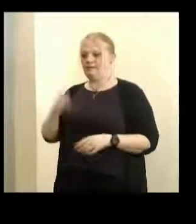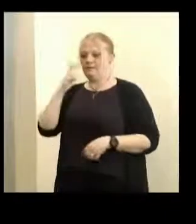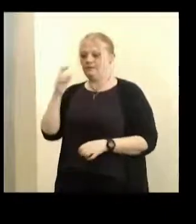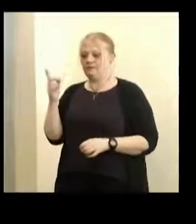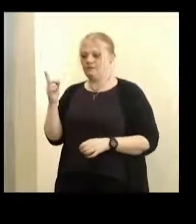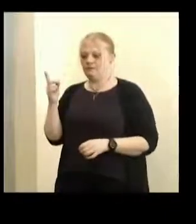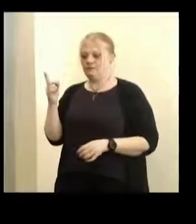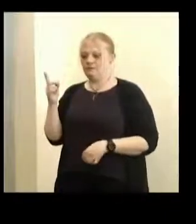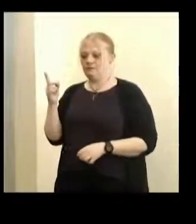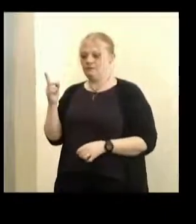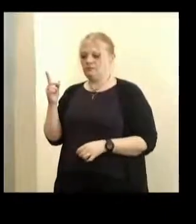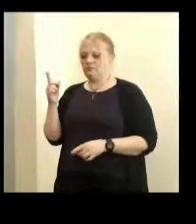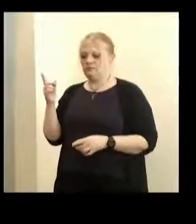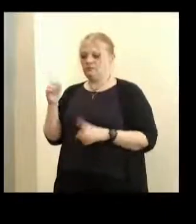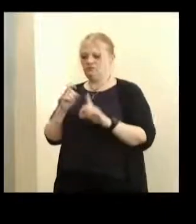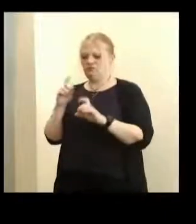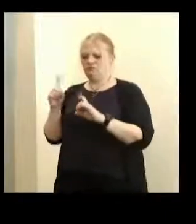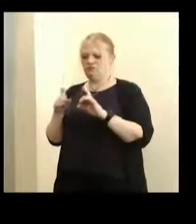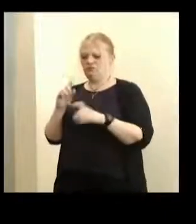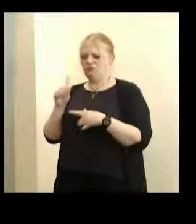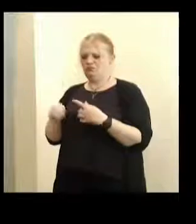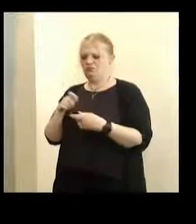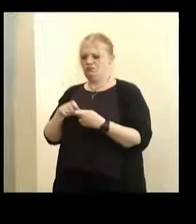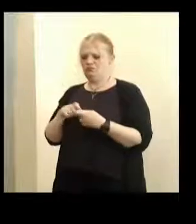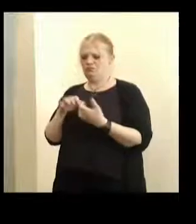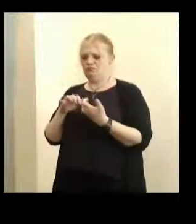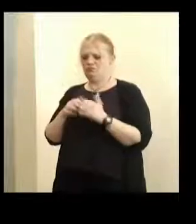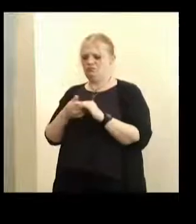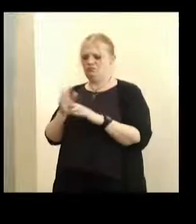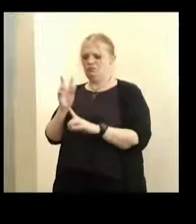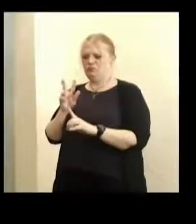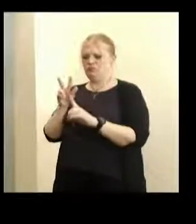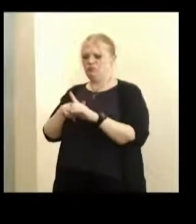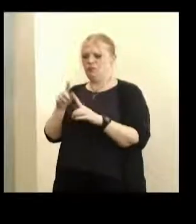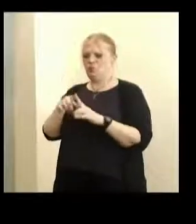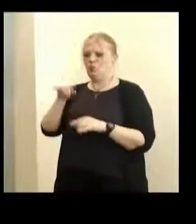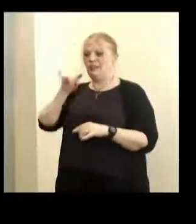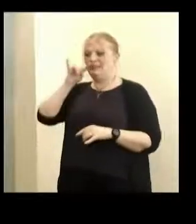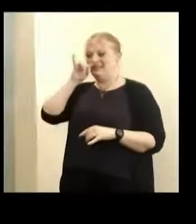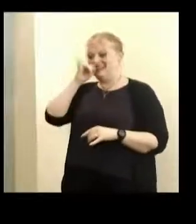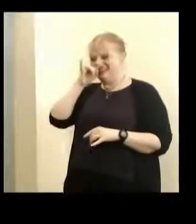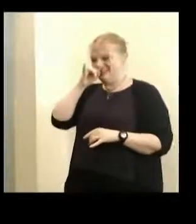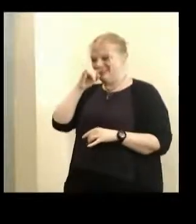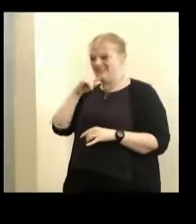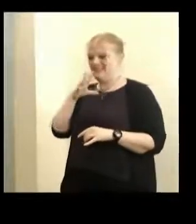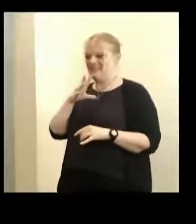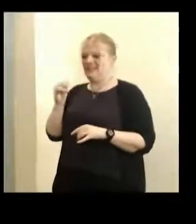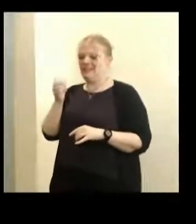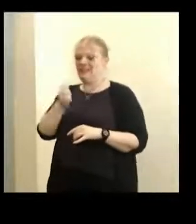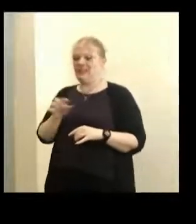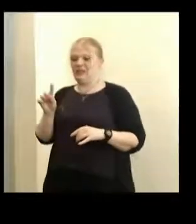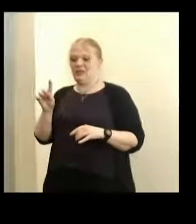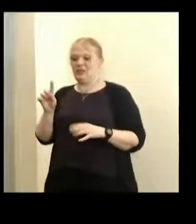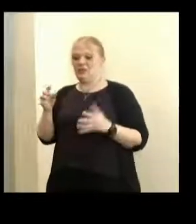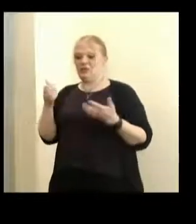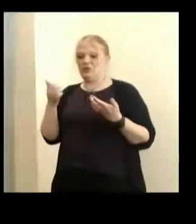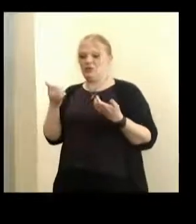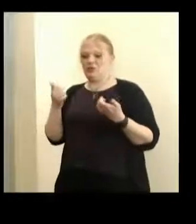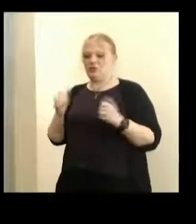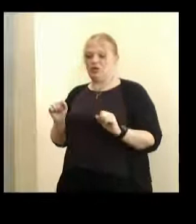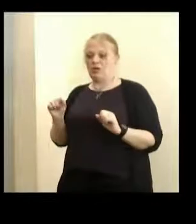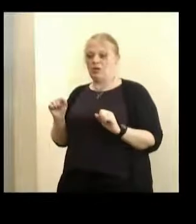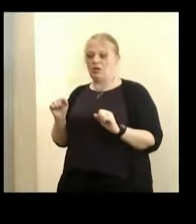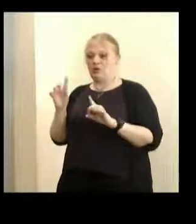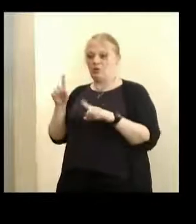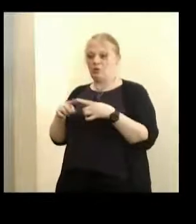in regard specifically. How is this going to apply to kids, and how does this also apply to anybody who's trying to go to a